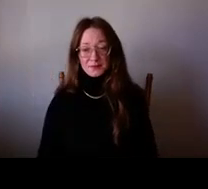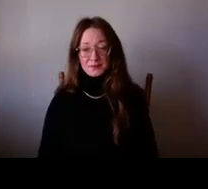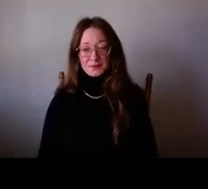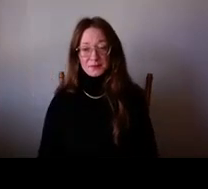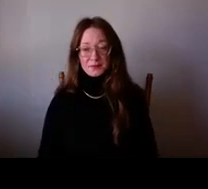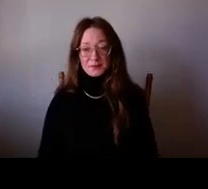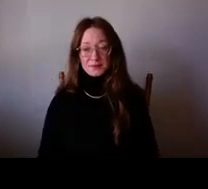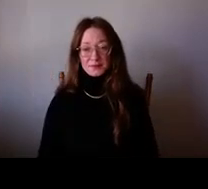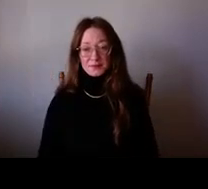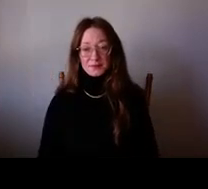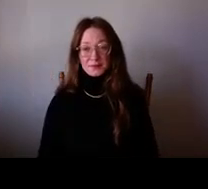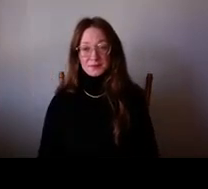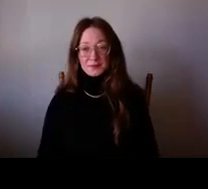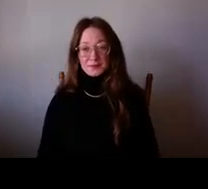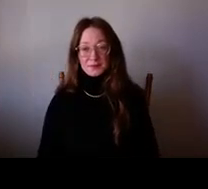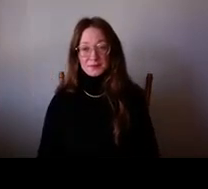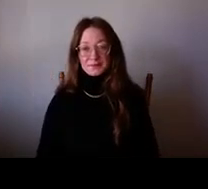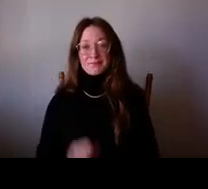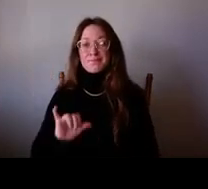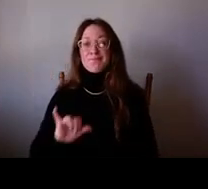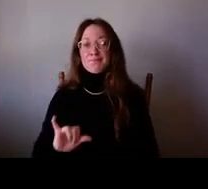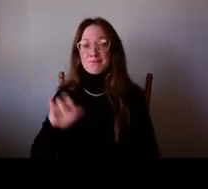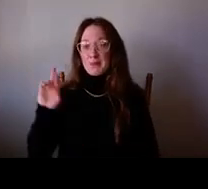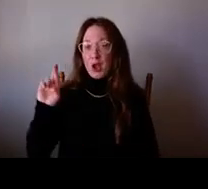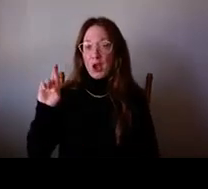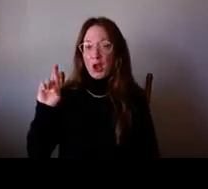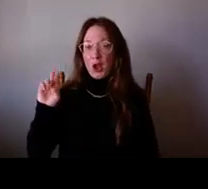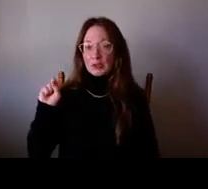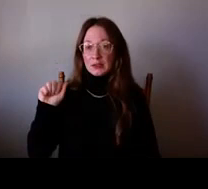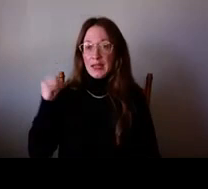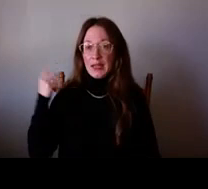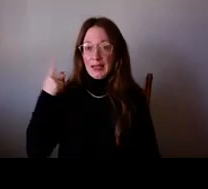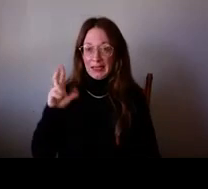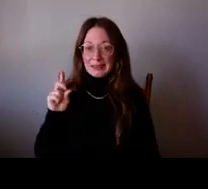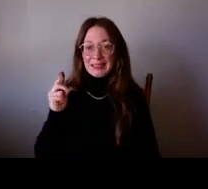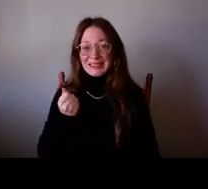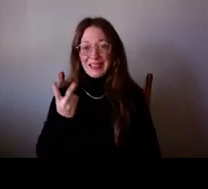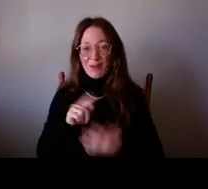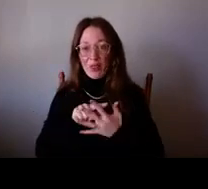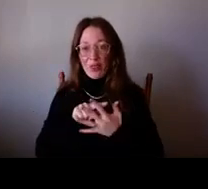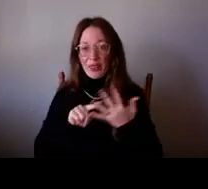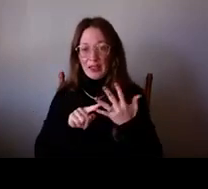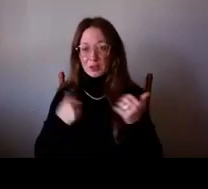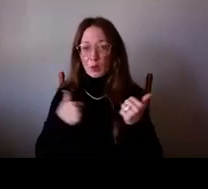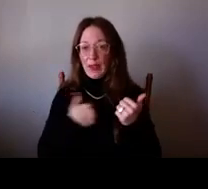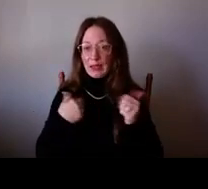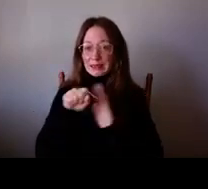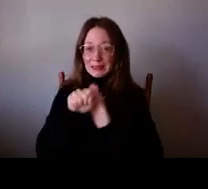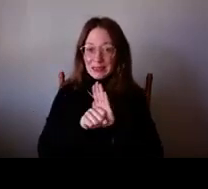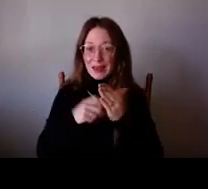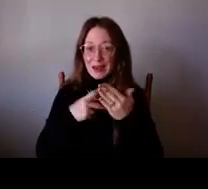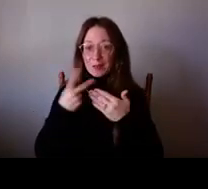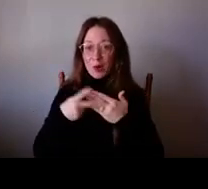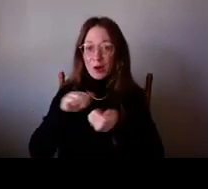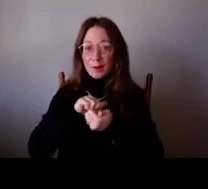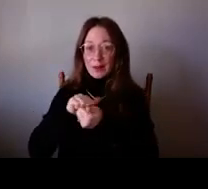Well, we at RSA did several things in support of the programs. We had state and program liaisons reach out